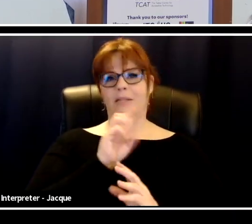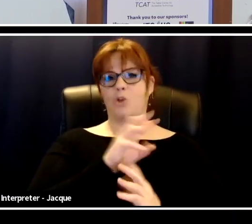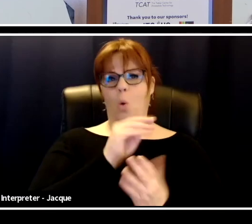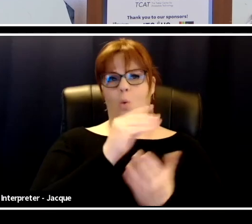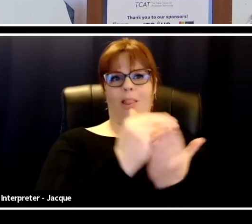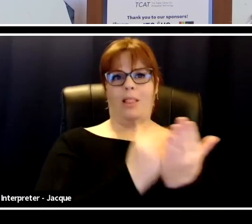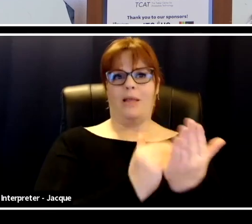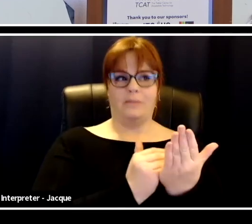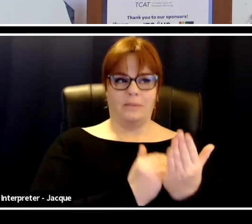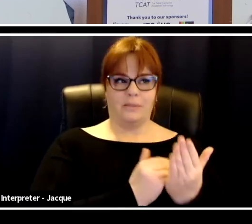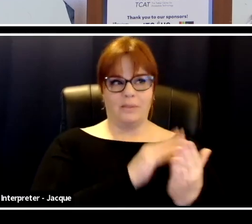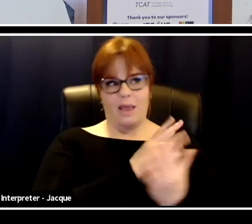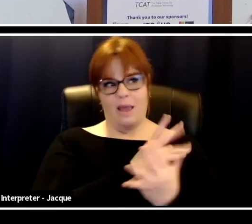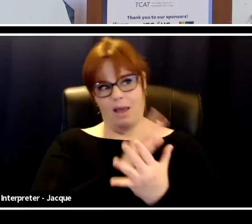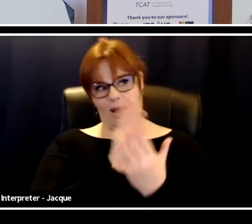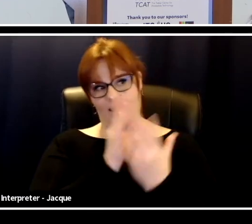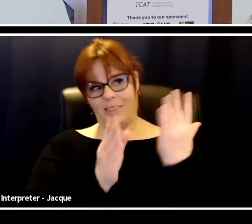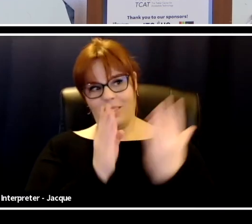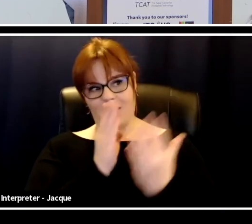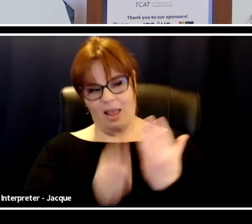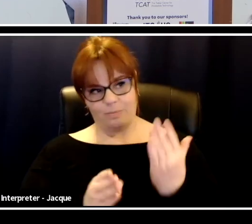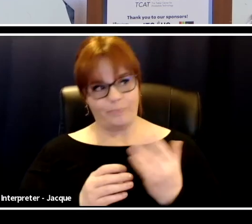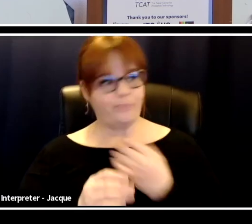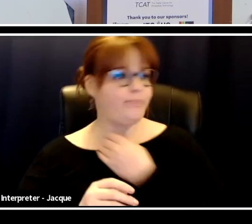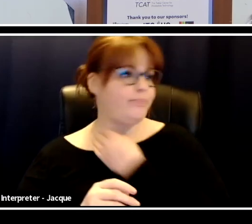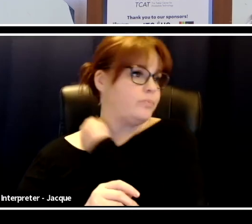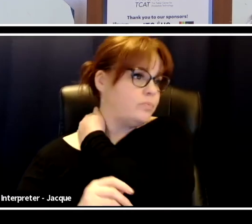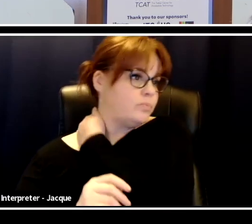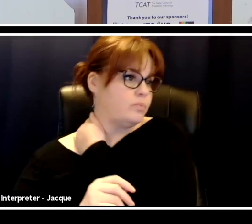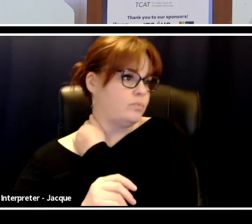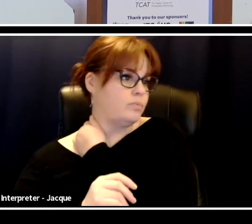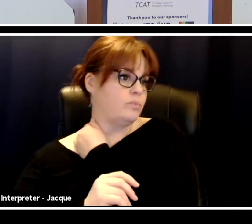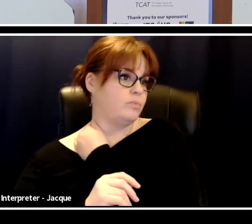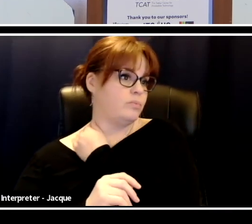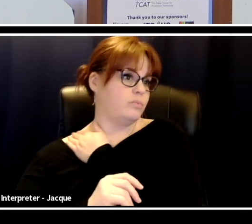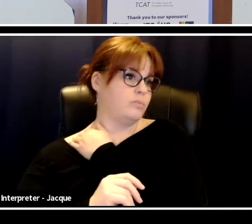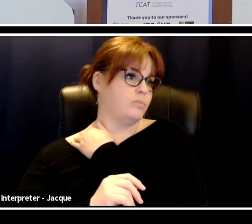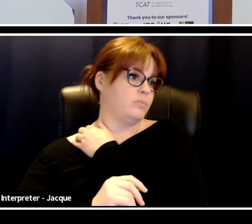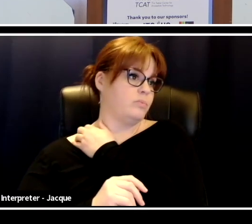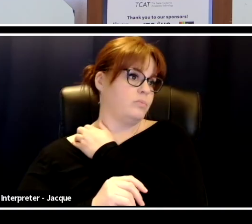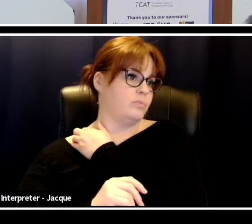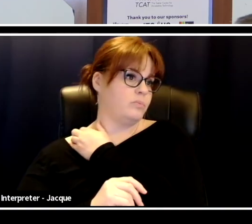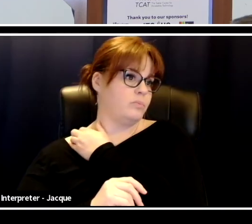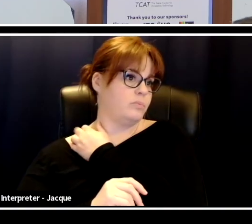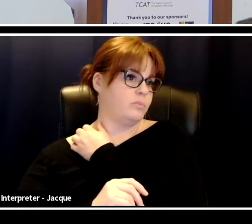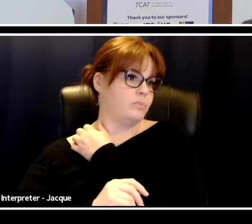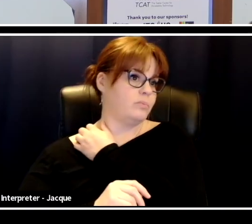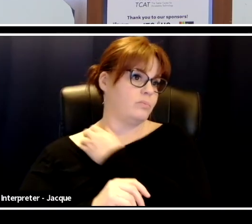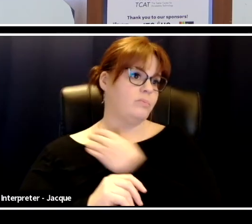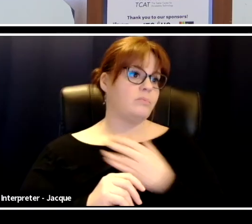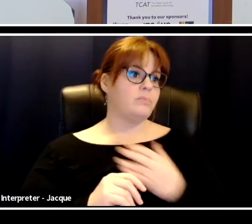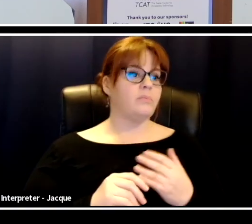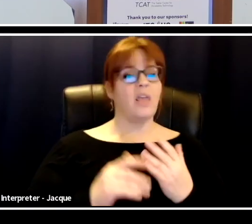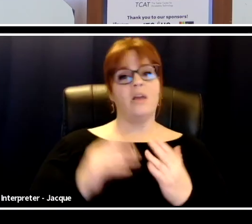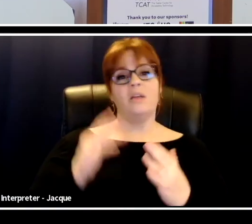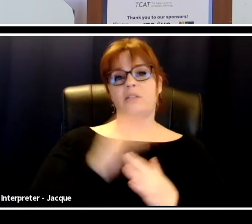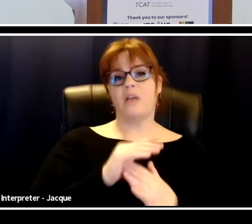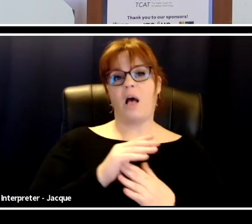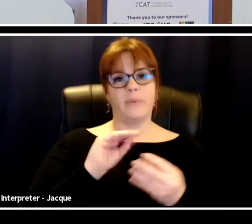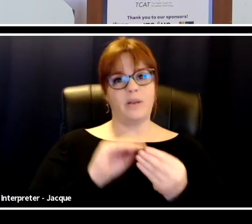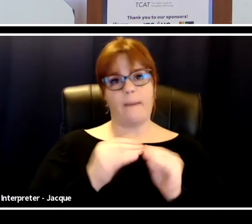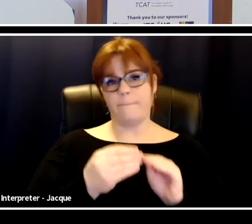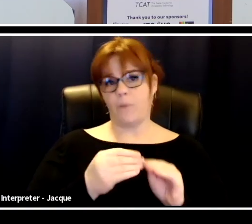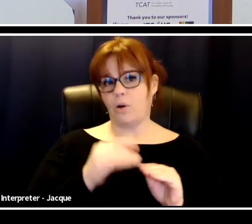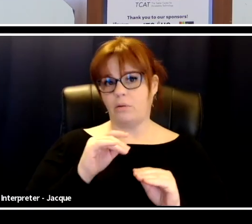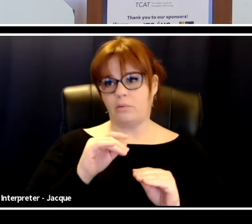here at the end. The kind of like top 20, we could make this top 50, it can be however many you want, but the